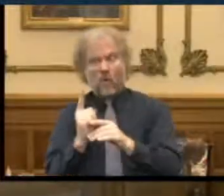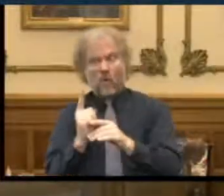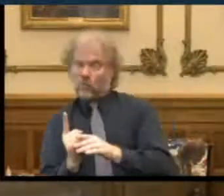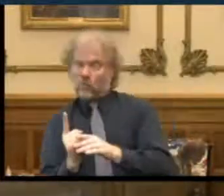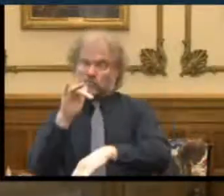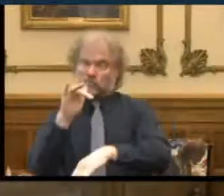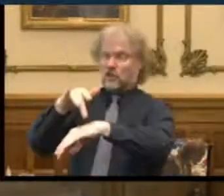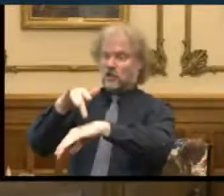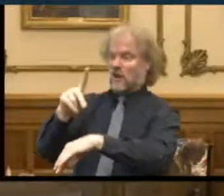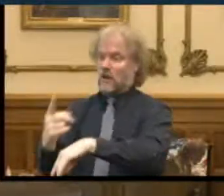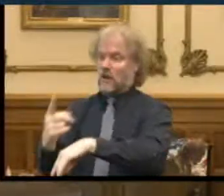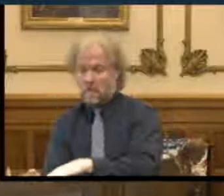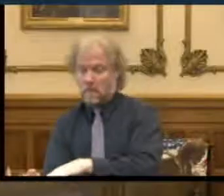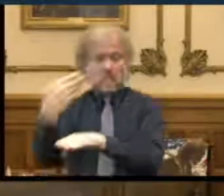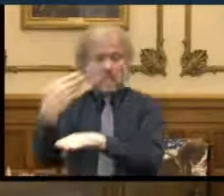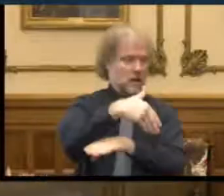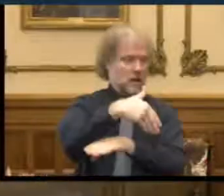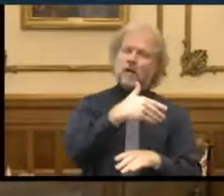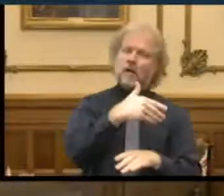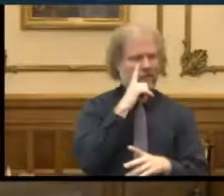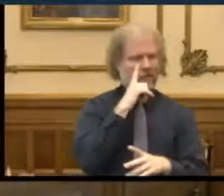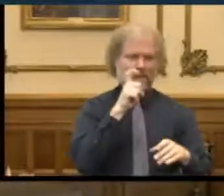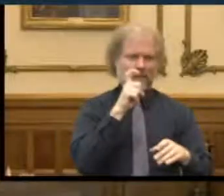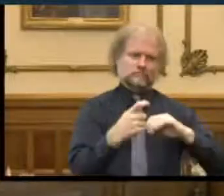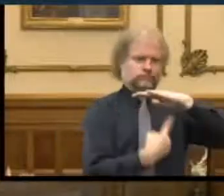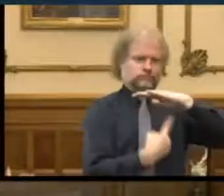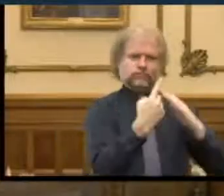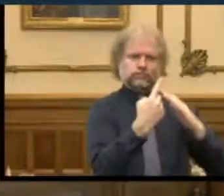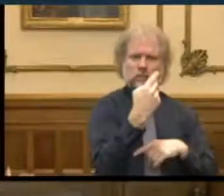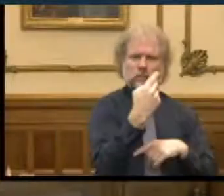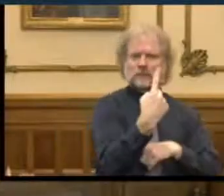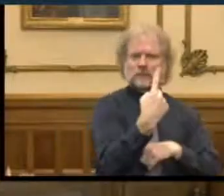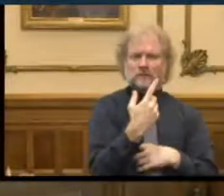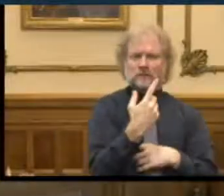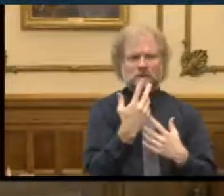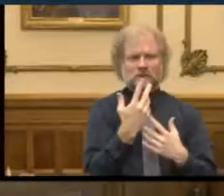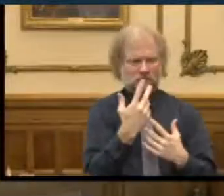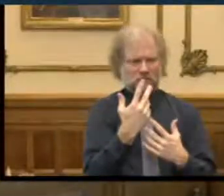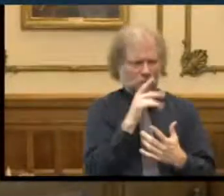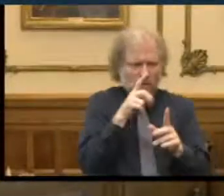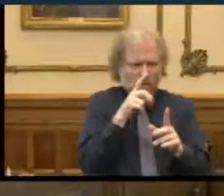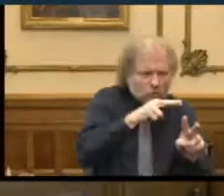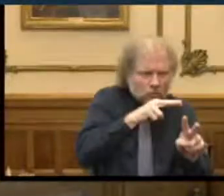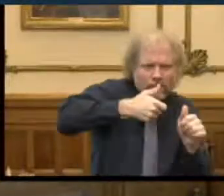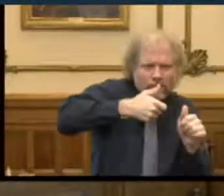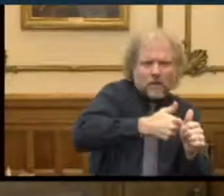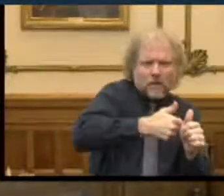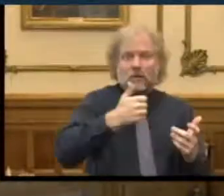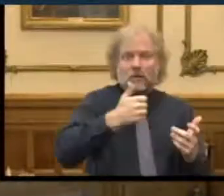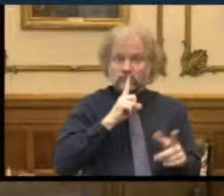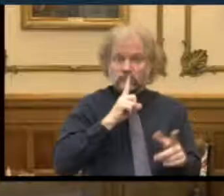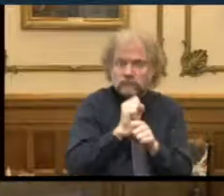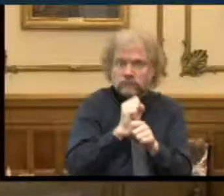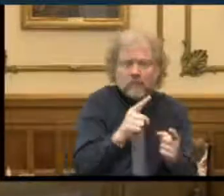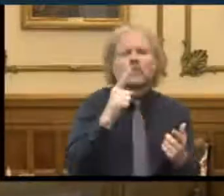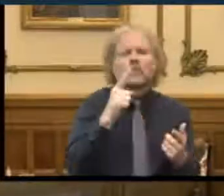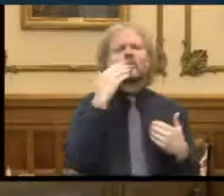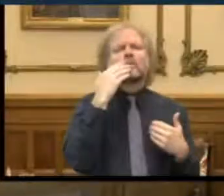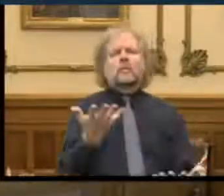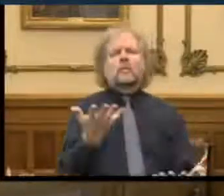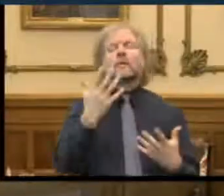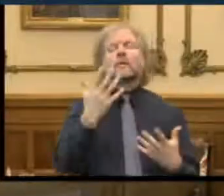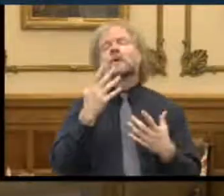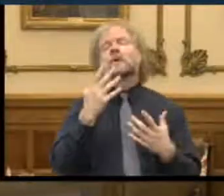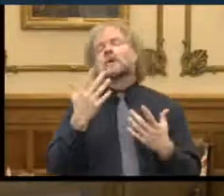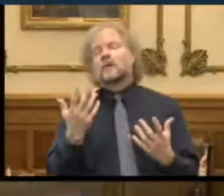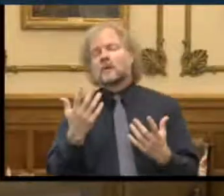you come back over the state line, now you're going to be 14 days quarantine. Who's going to follow that up? And who knows that that actually happens? I think that,